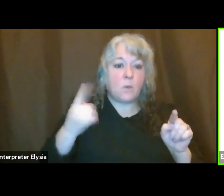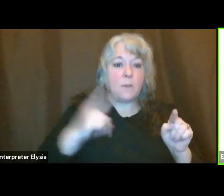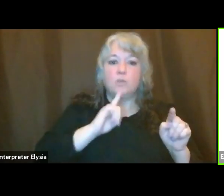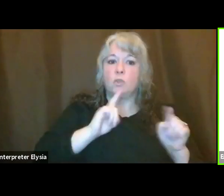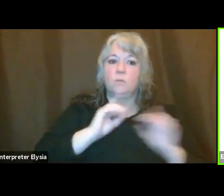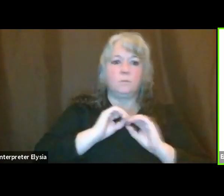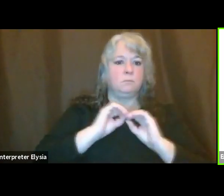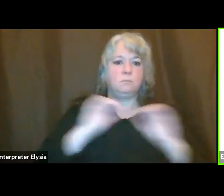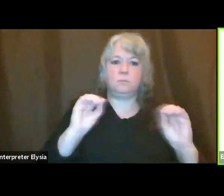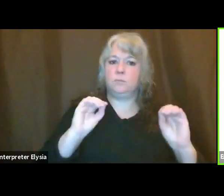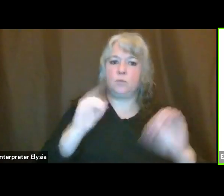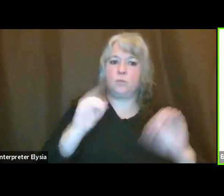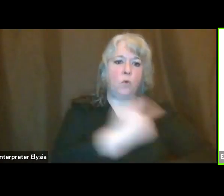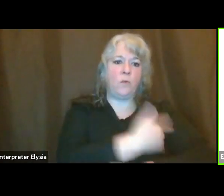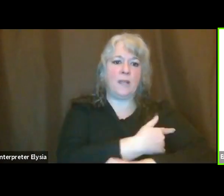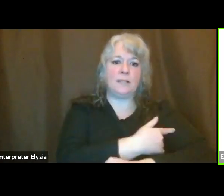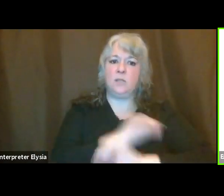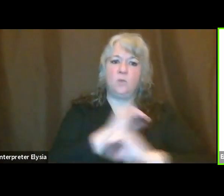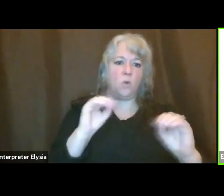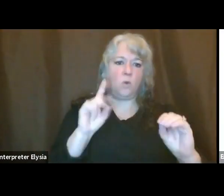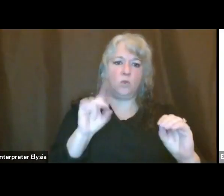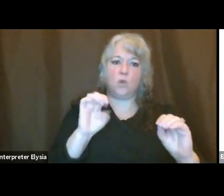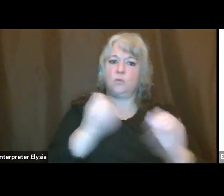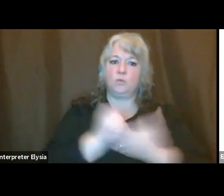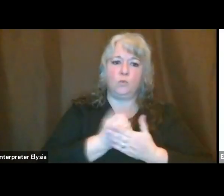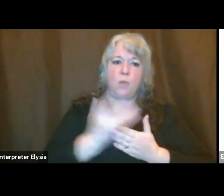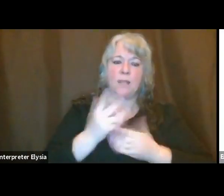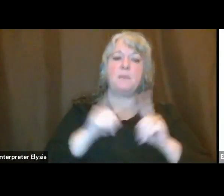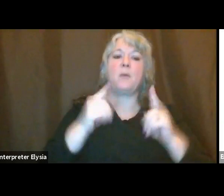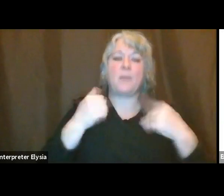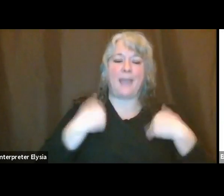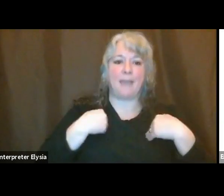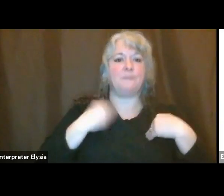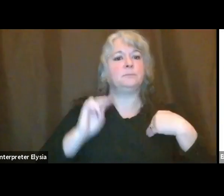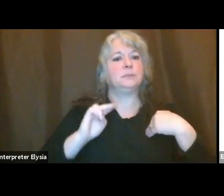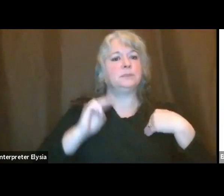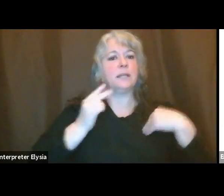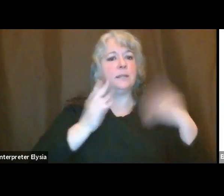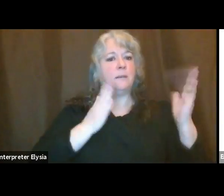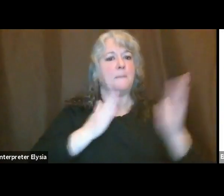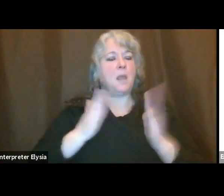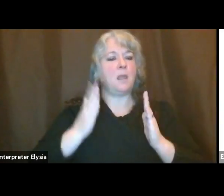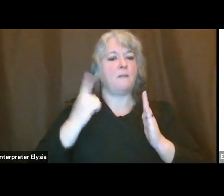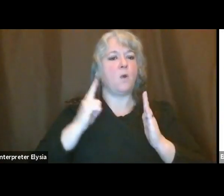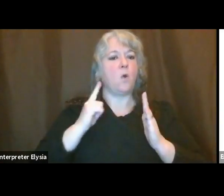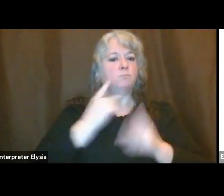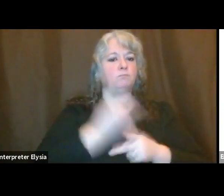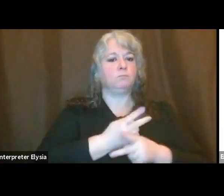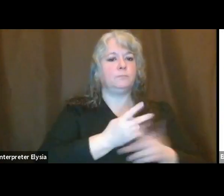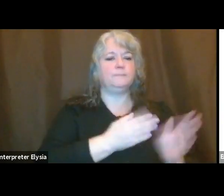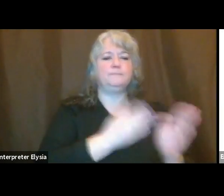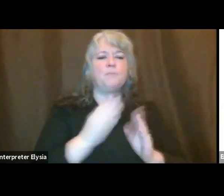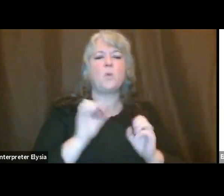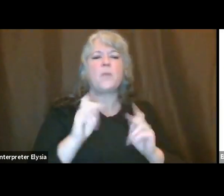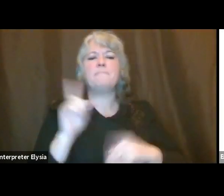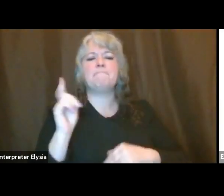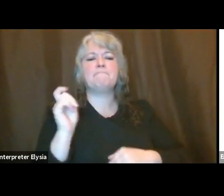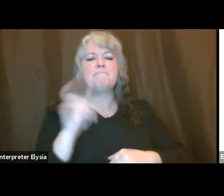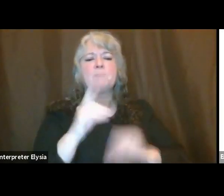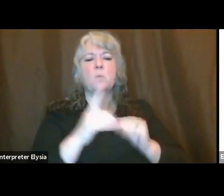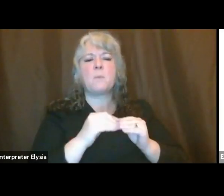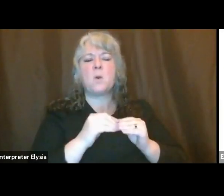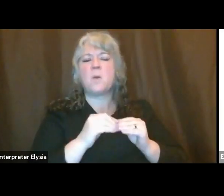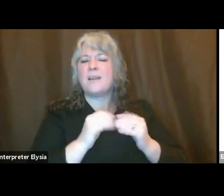doses. And we have this fallback system. Gotcha. And then just one last question, if you don't mind. What will the schedule look like for those school